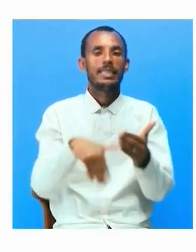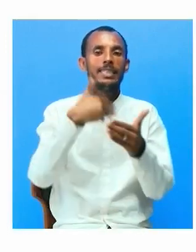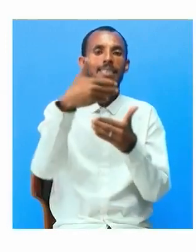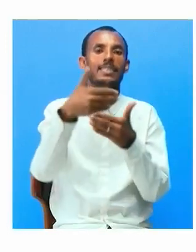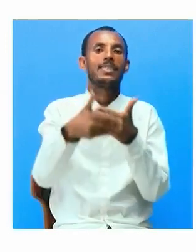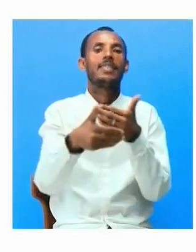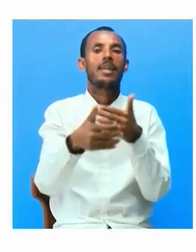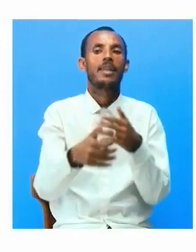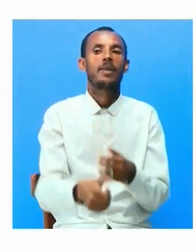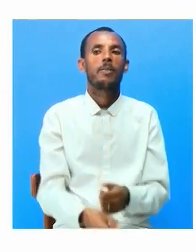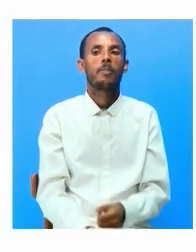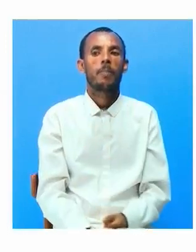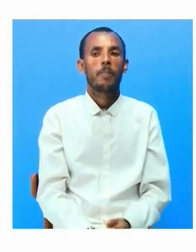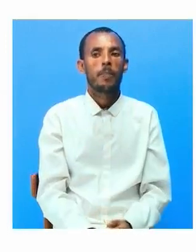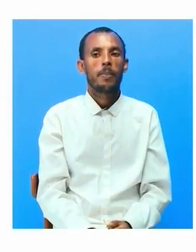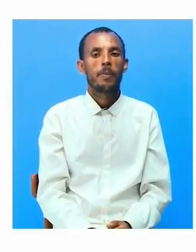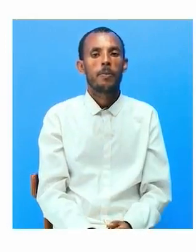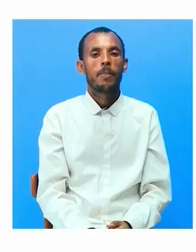then